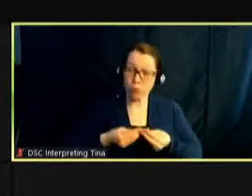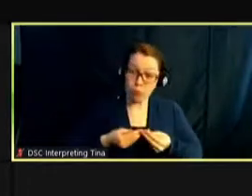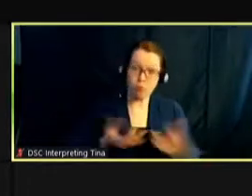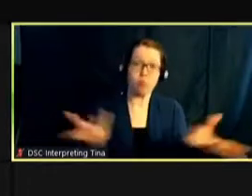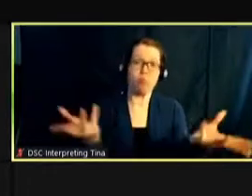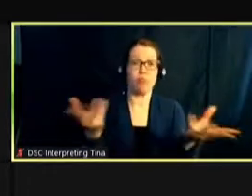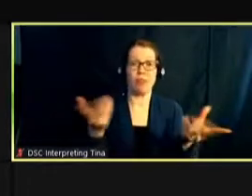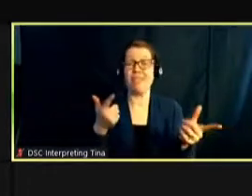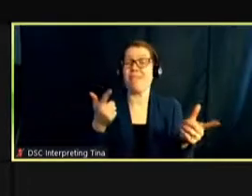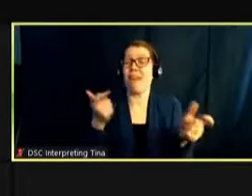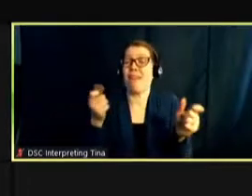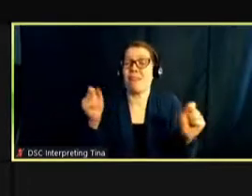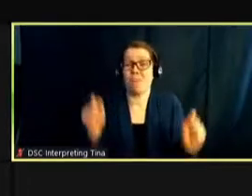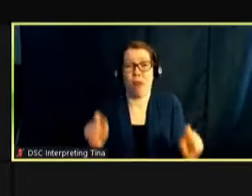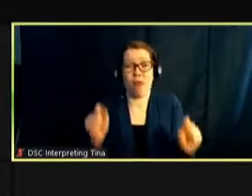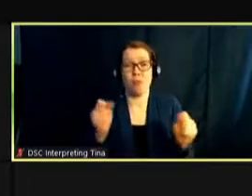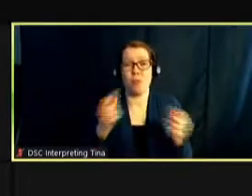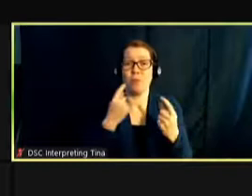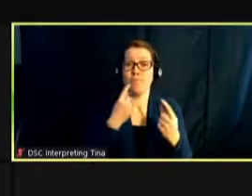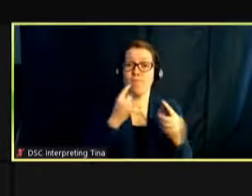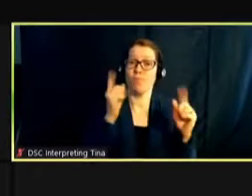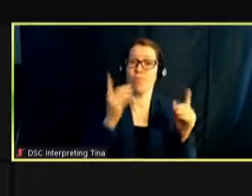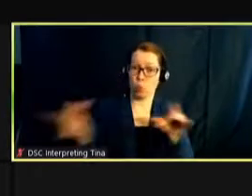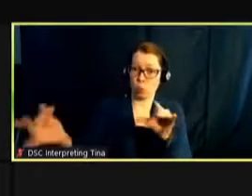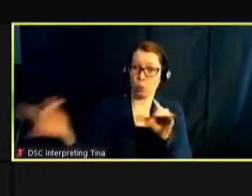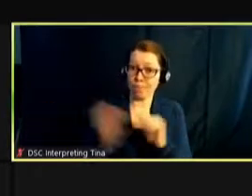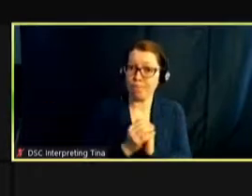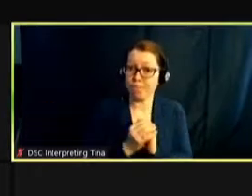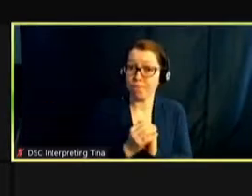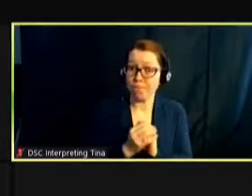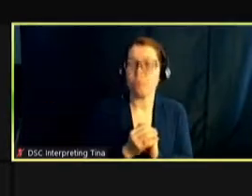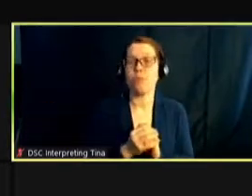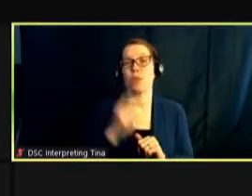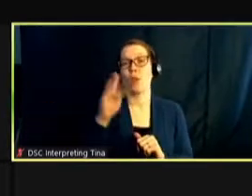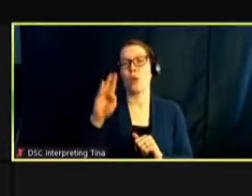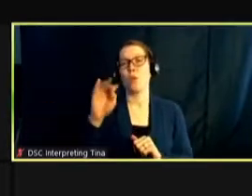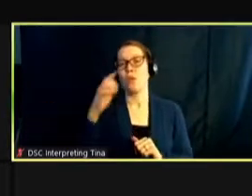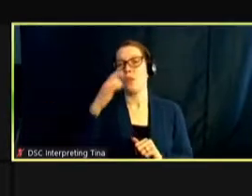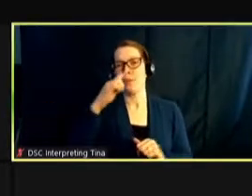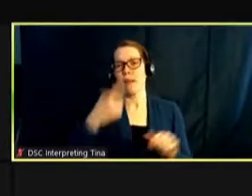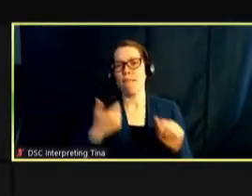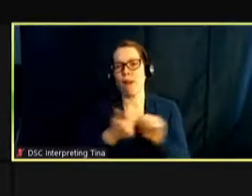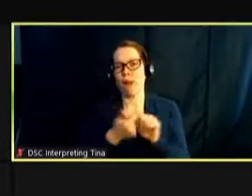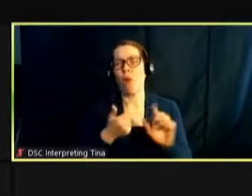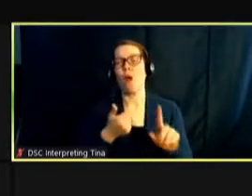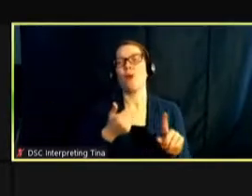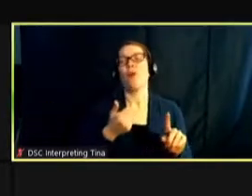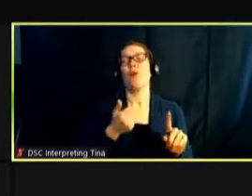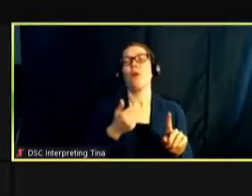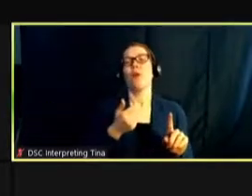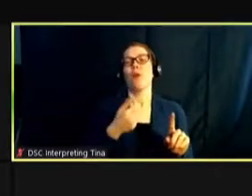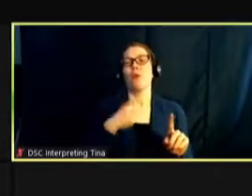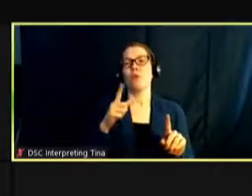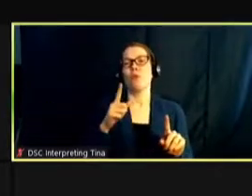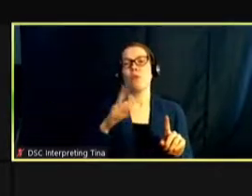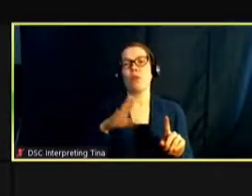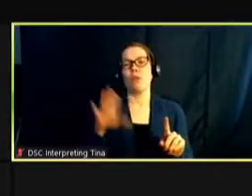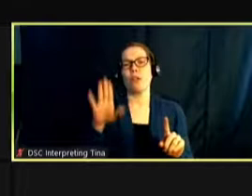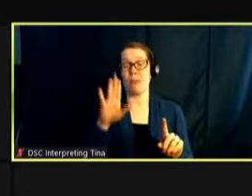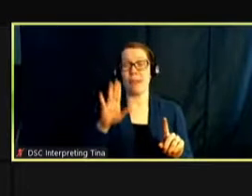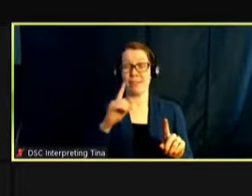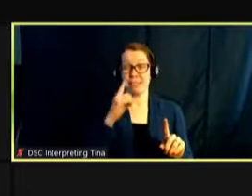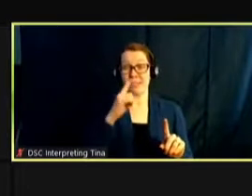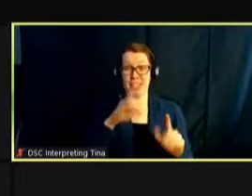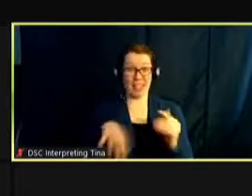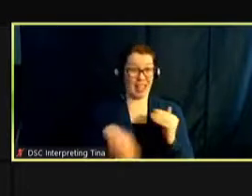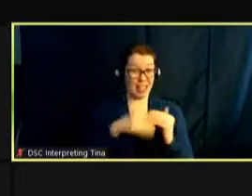can and as effectively as we can. A quick follow-up, if you don't mind. Sorry, no, please. Raised your hand there. So are you saying that in